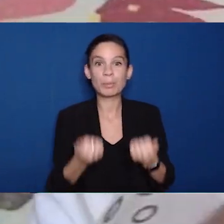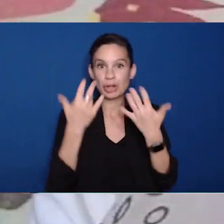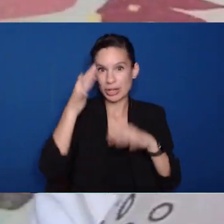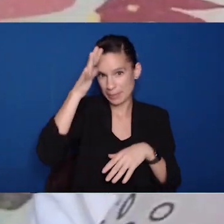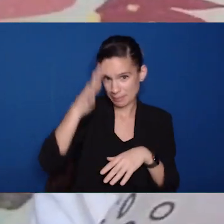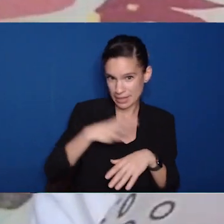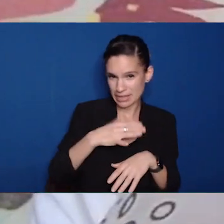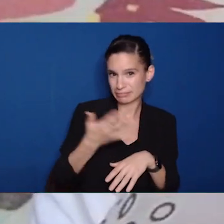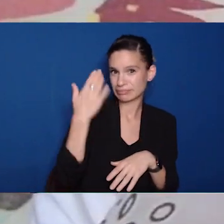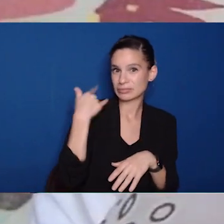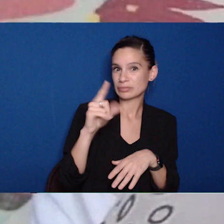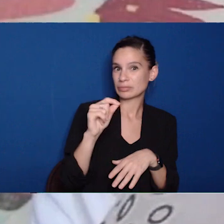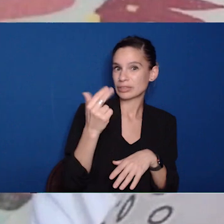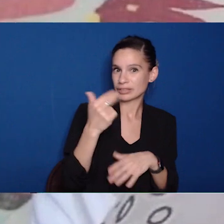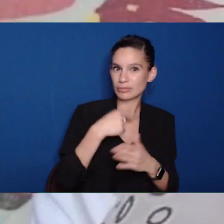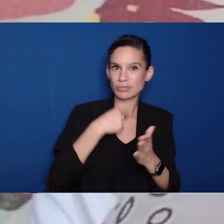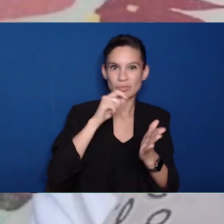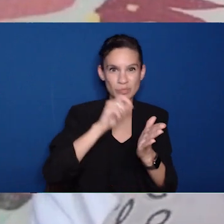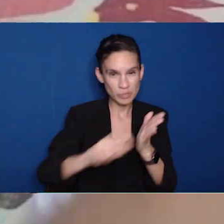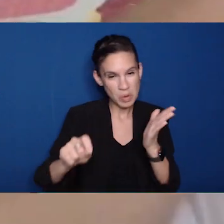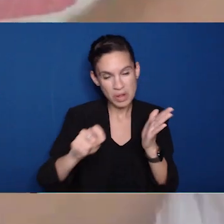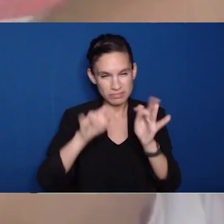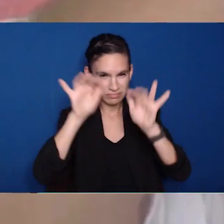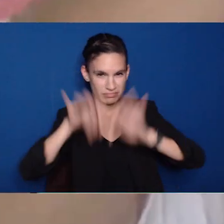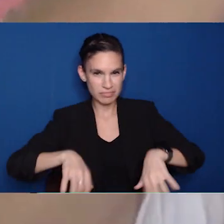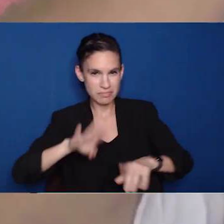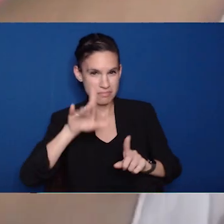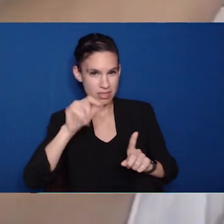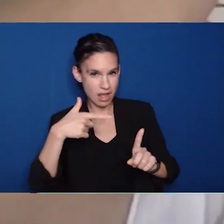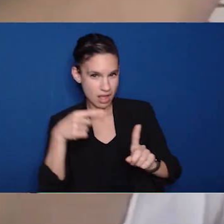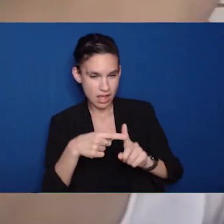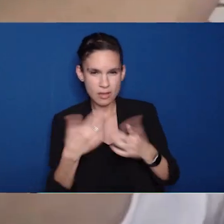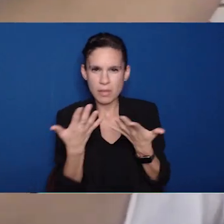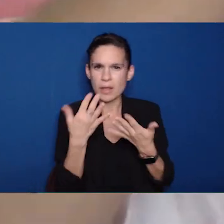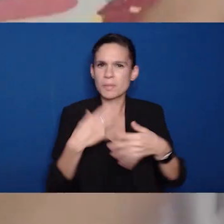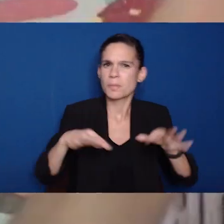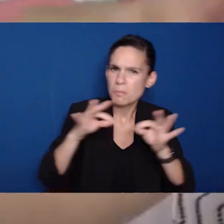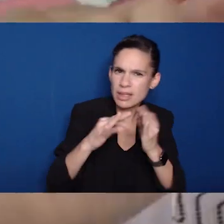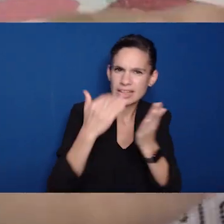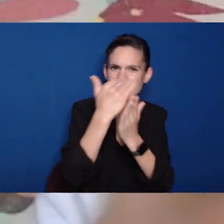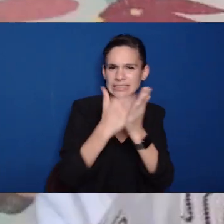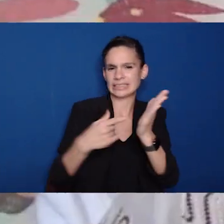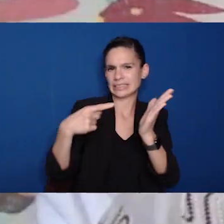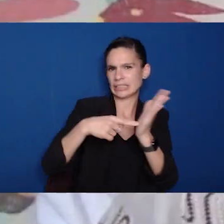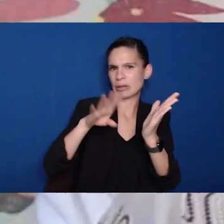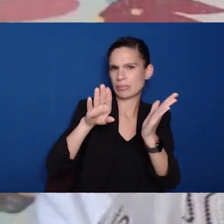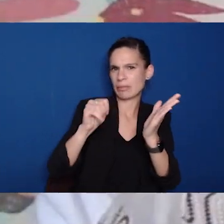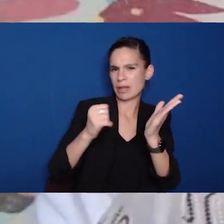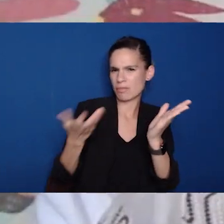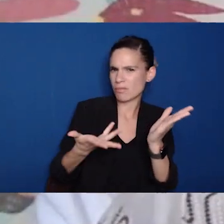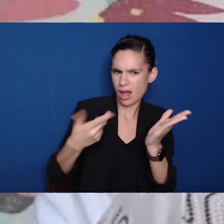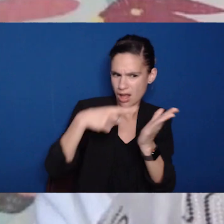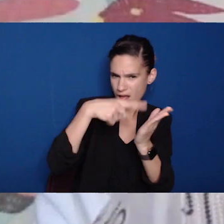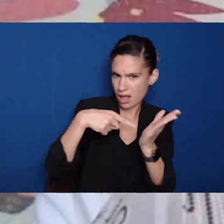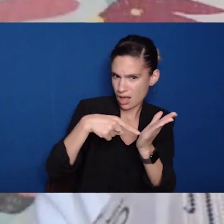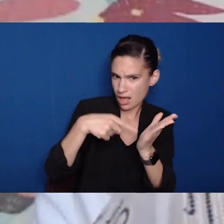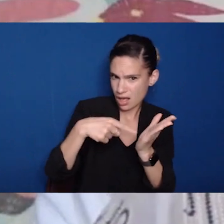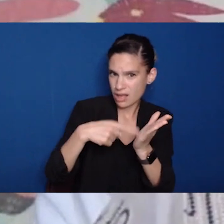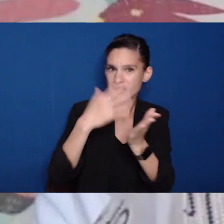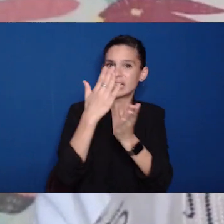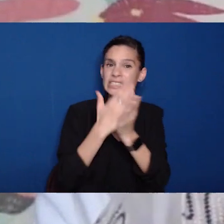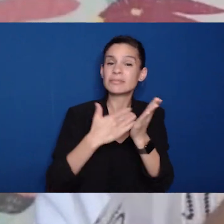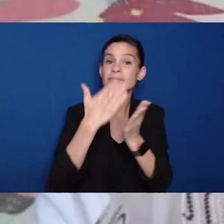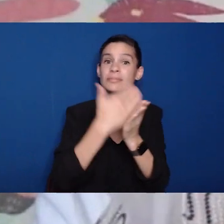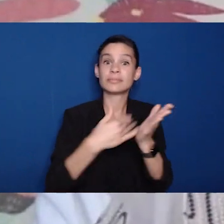blog post back then in 2013 about what are some of the key lessons of Burning Man. And some